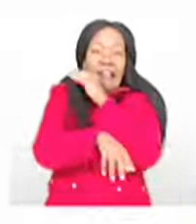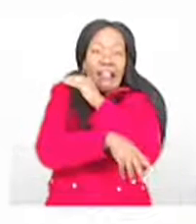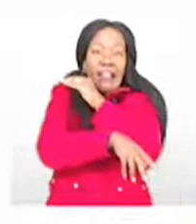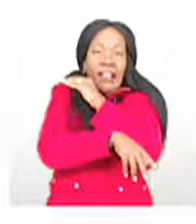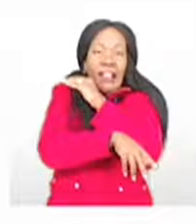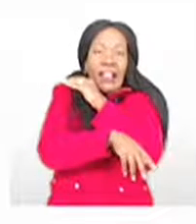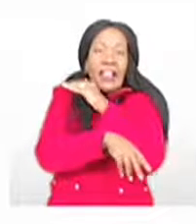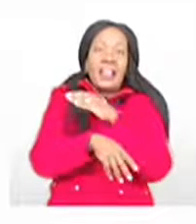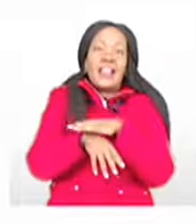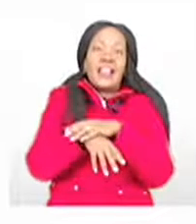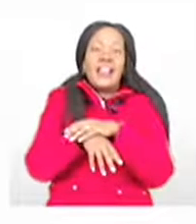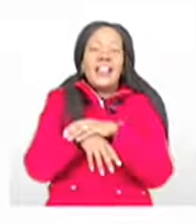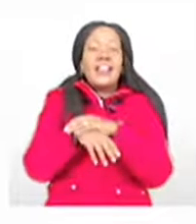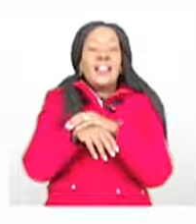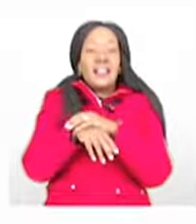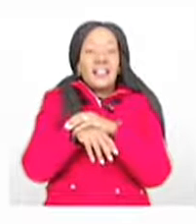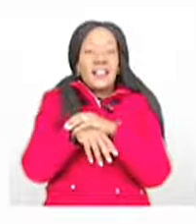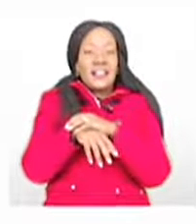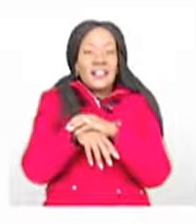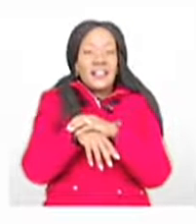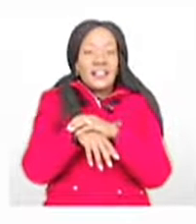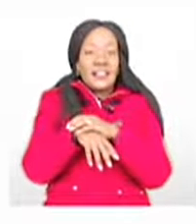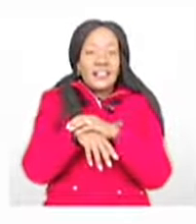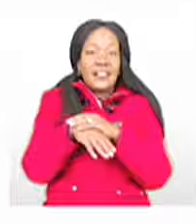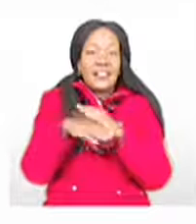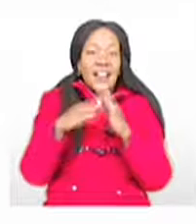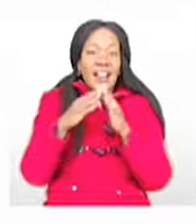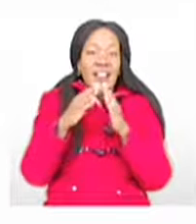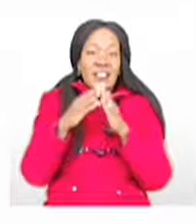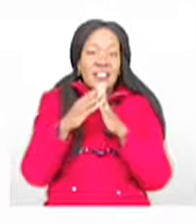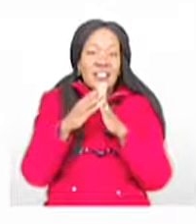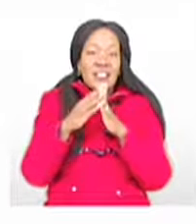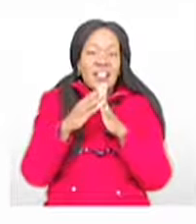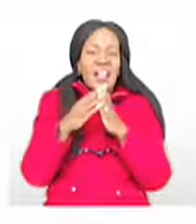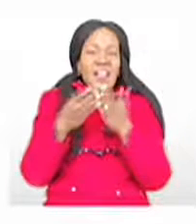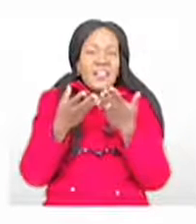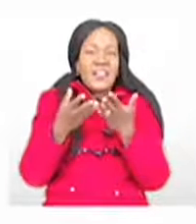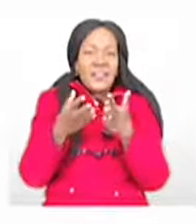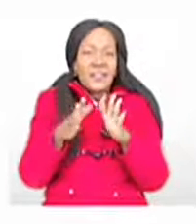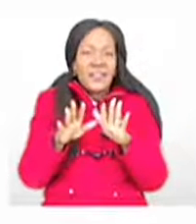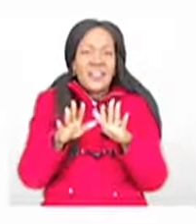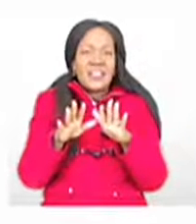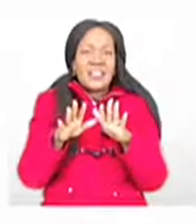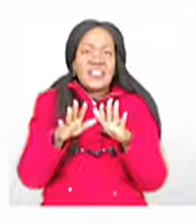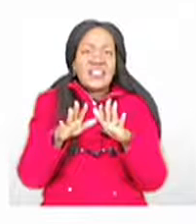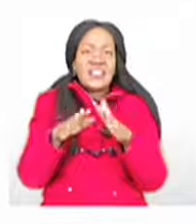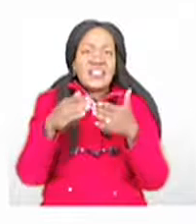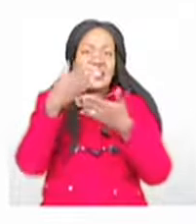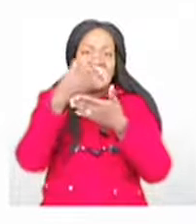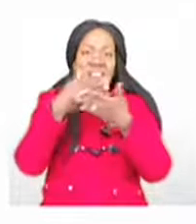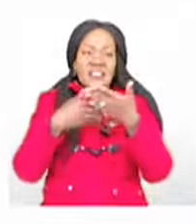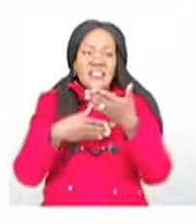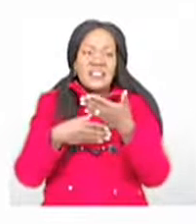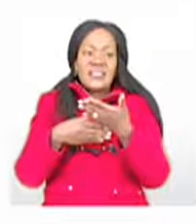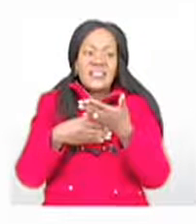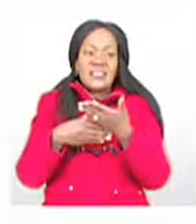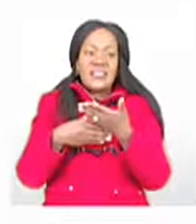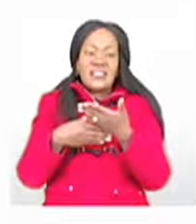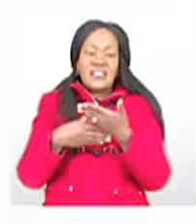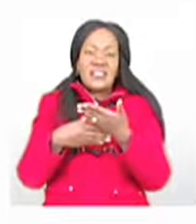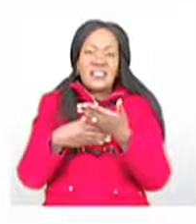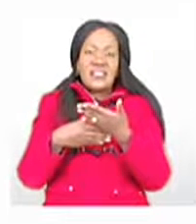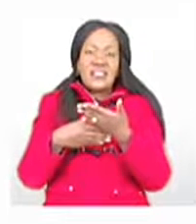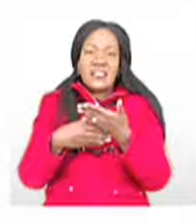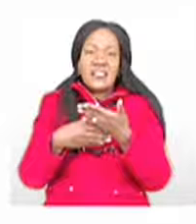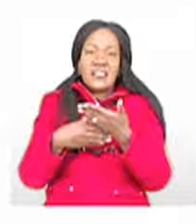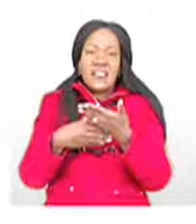out through the cat flap. If you have finished that page on page 20, we